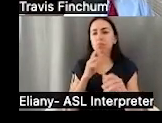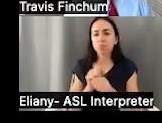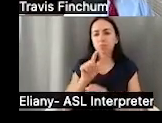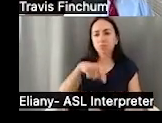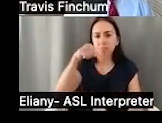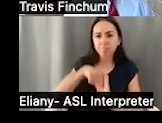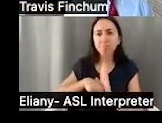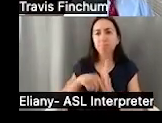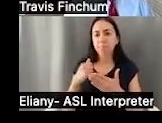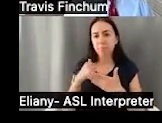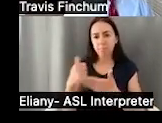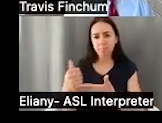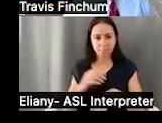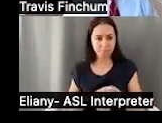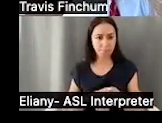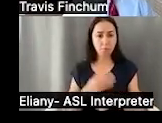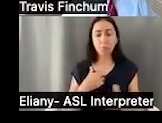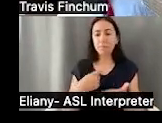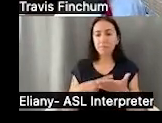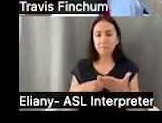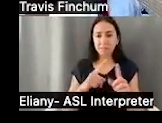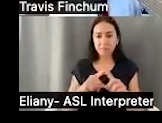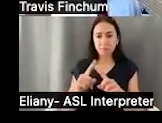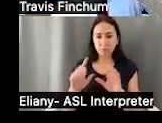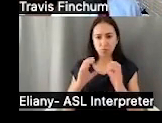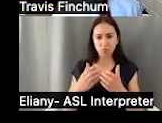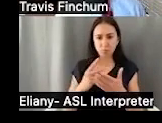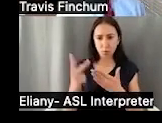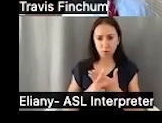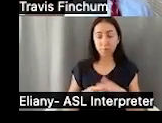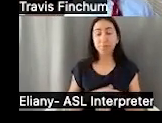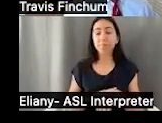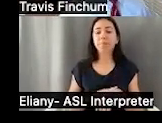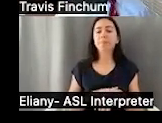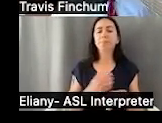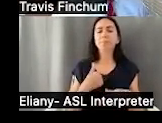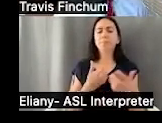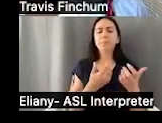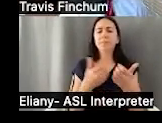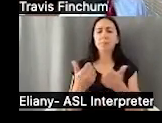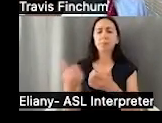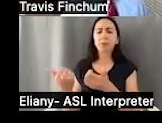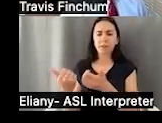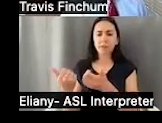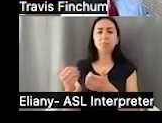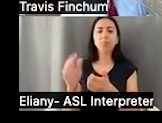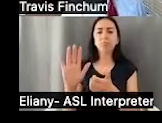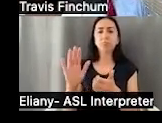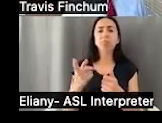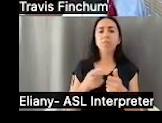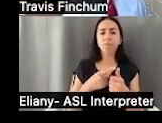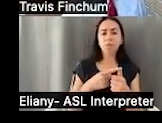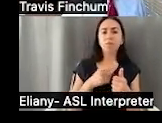got to talk about a few of these programs, and I'm going to break them into a couple of different categories, but we're going to talk about some